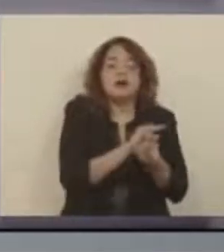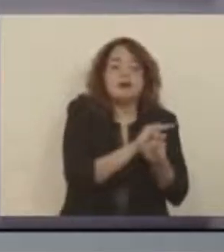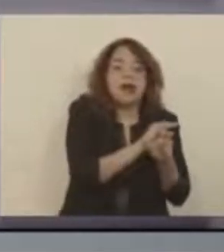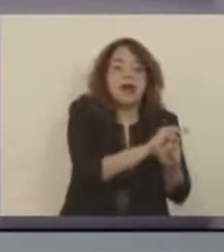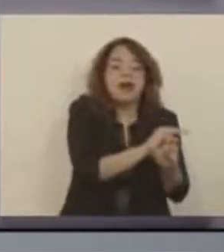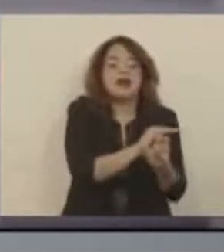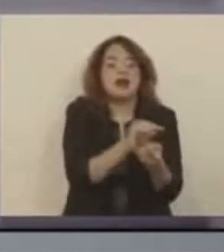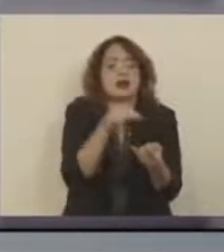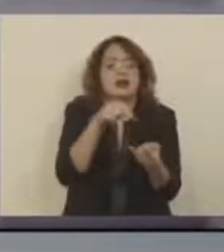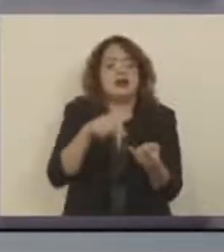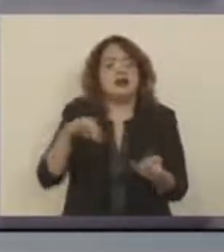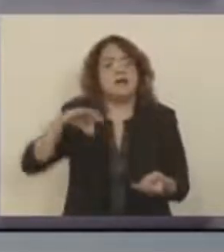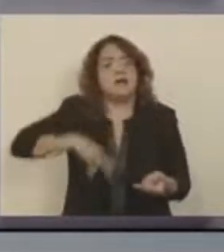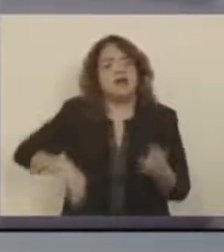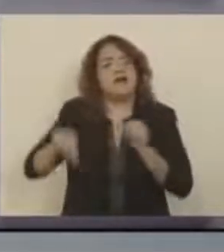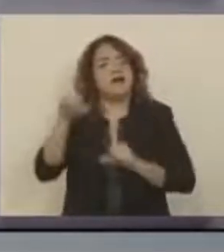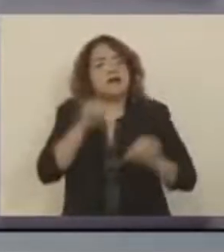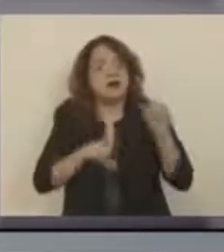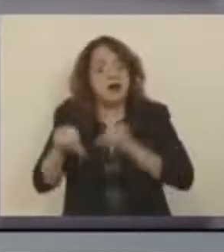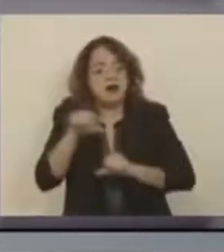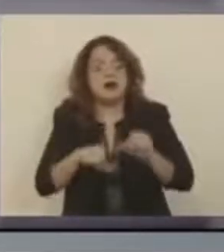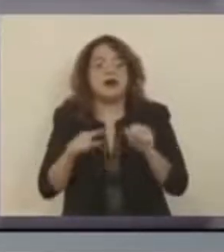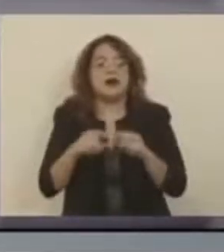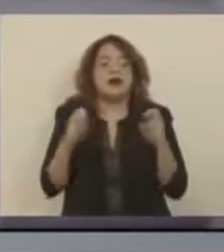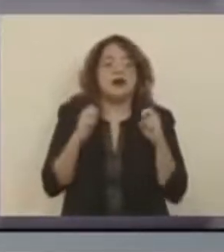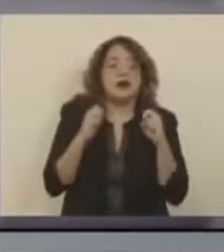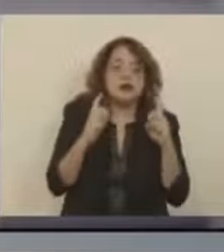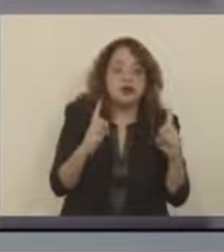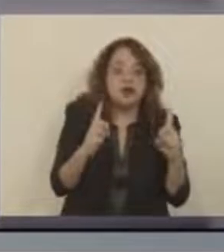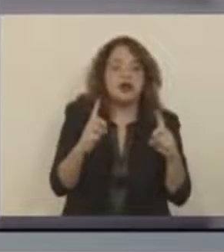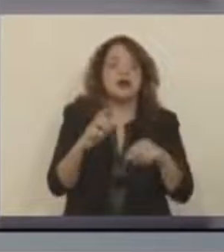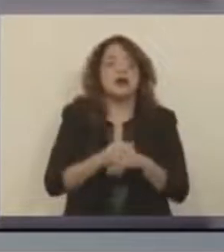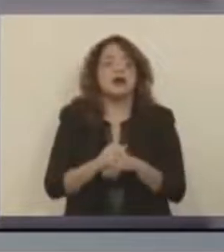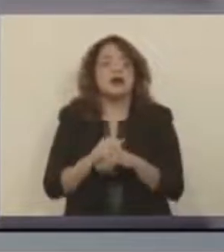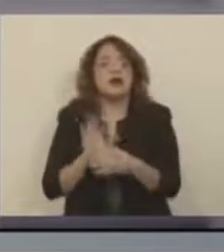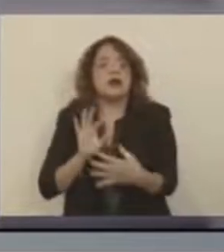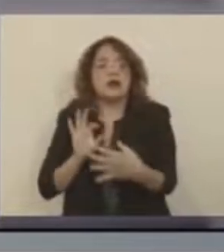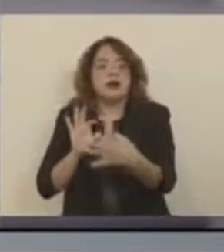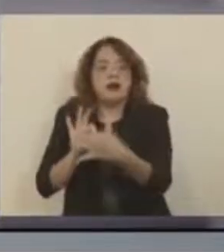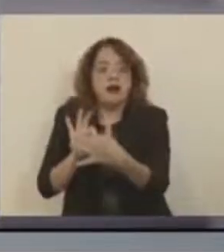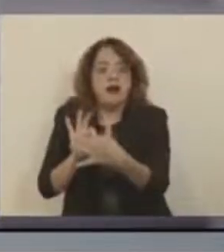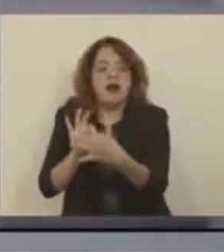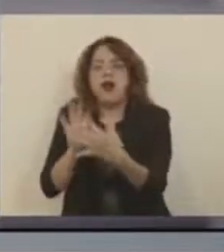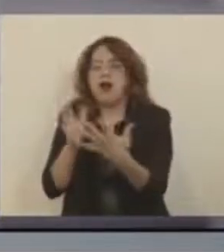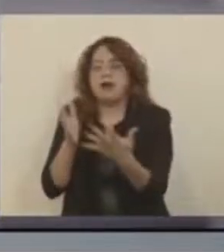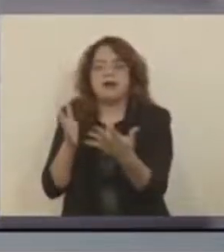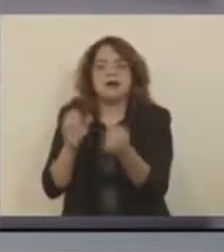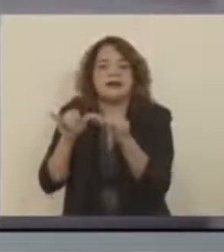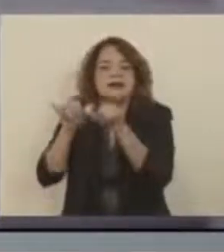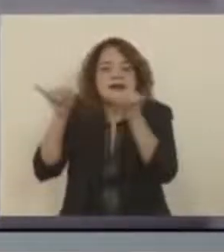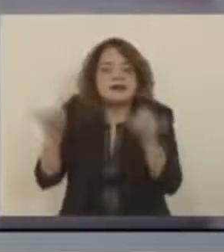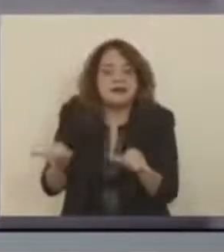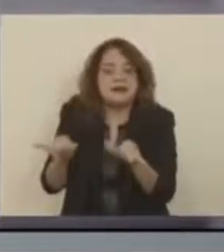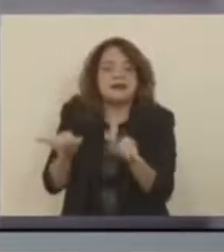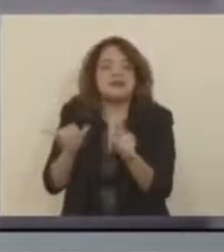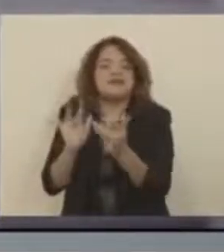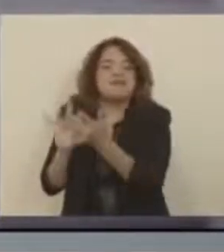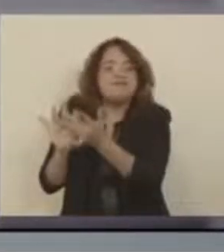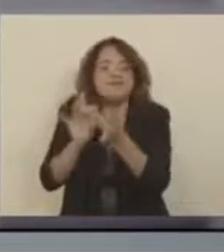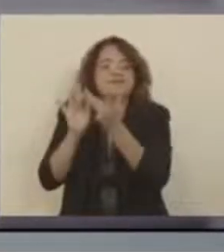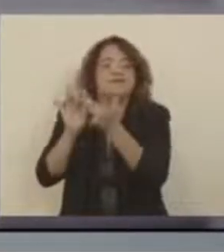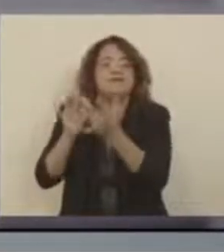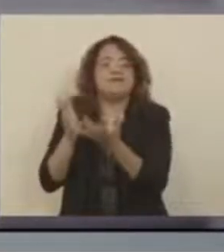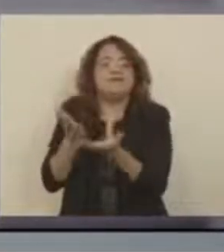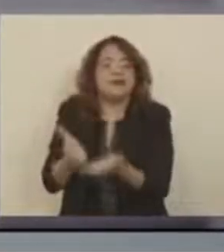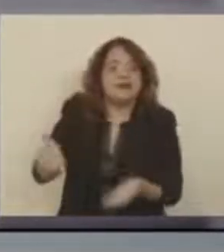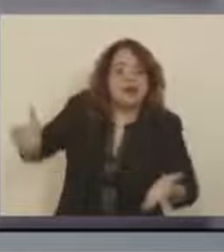benefit science and education and, connectivity, national security. The list really goes on and on. This is the kind of